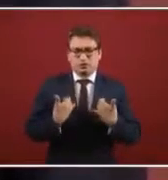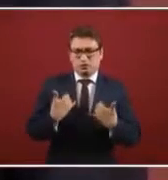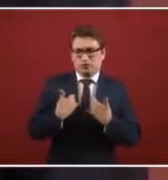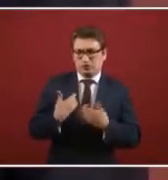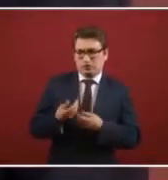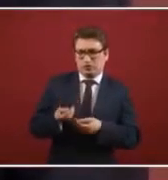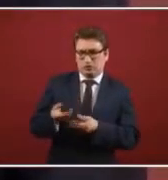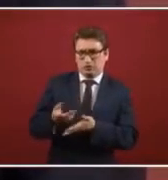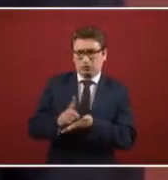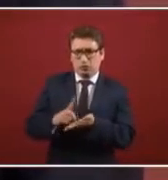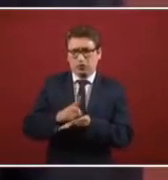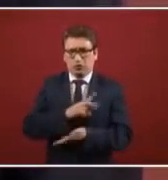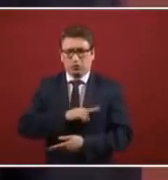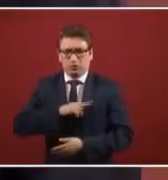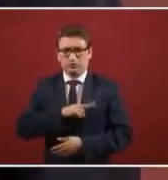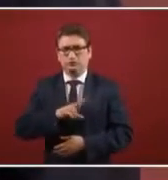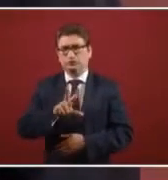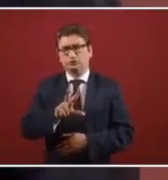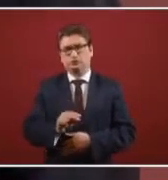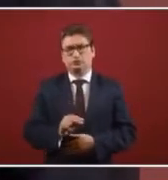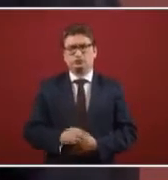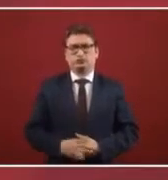them be poisoned